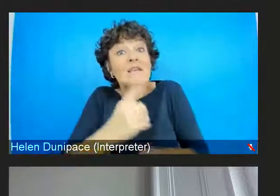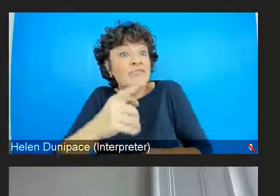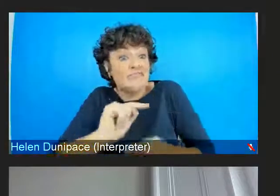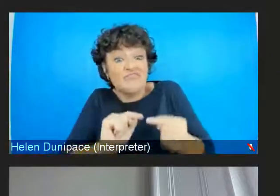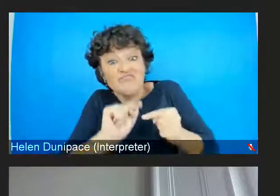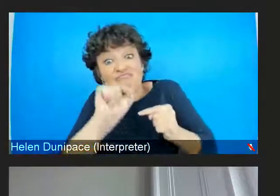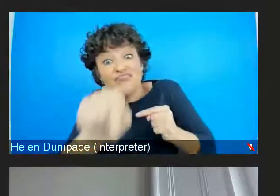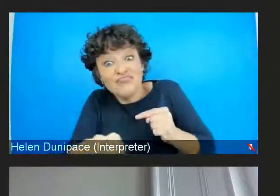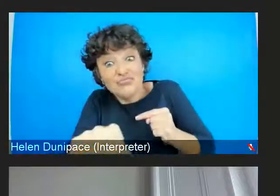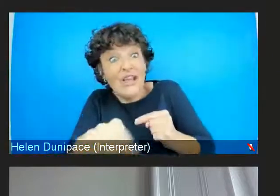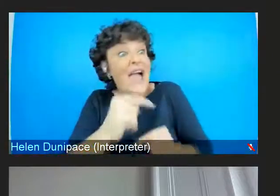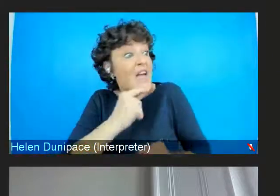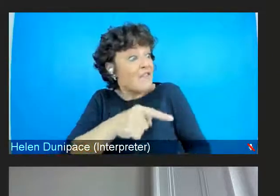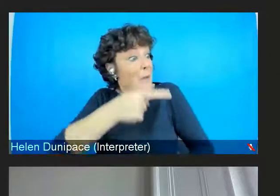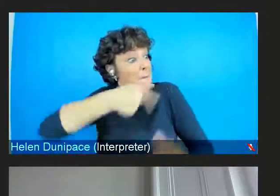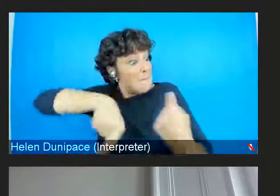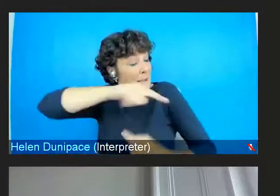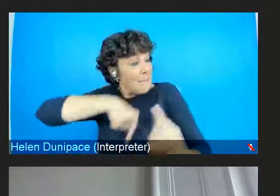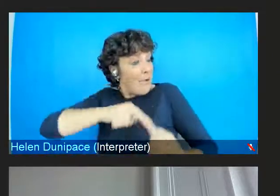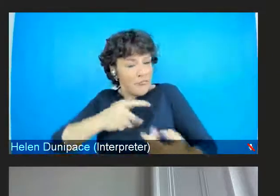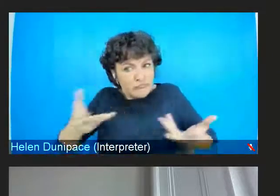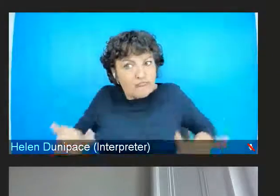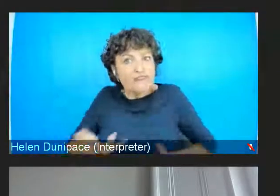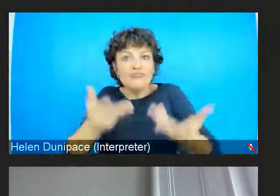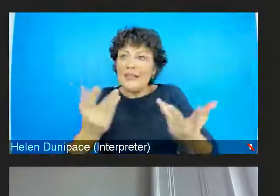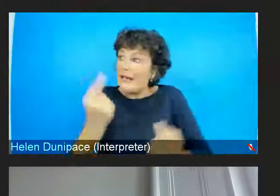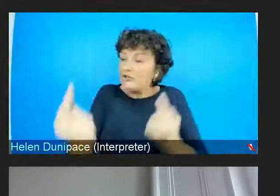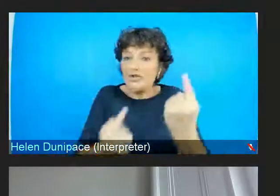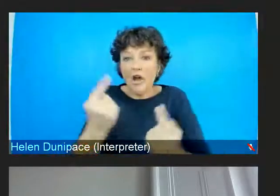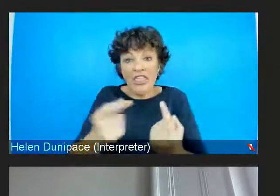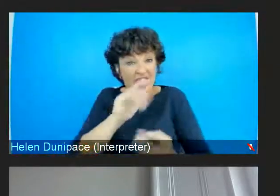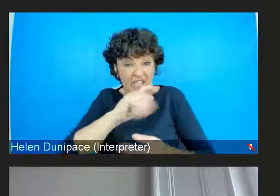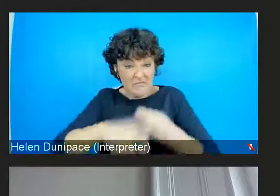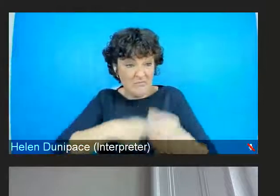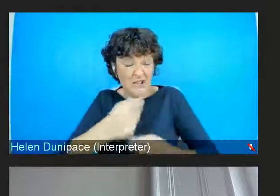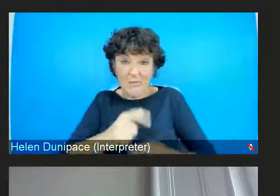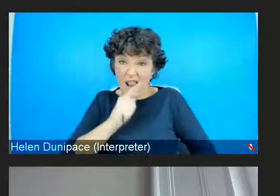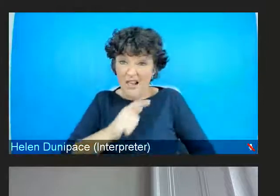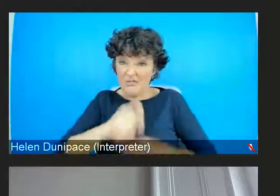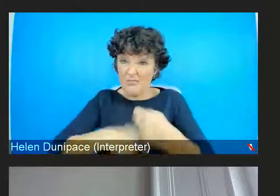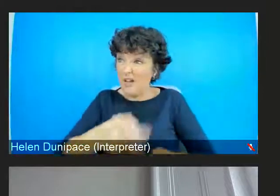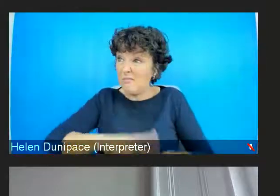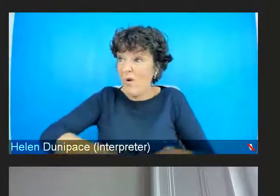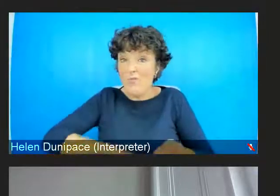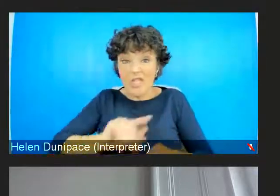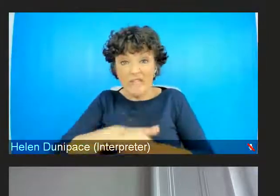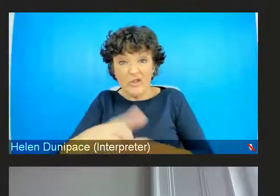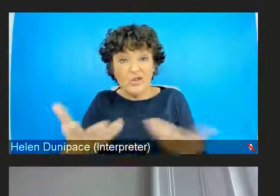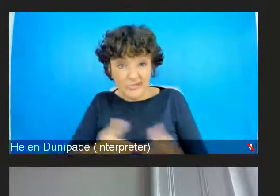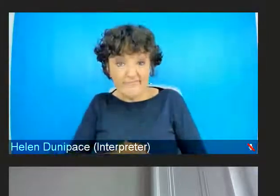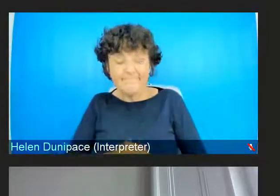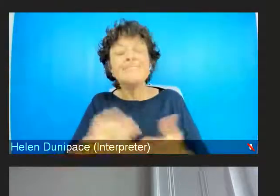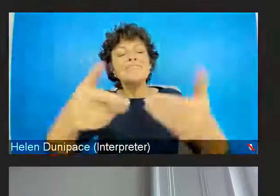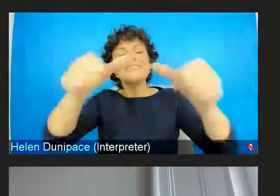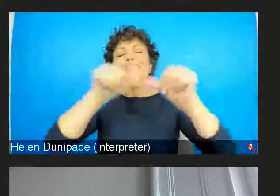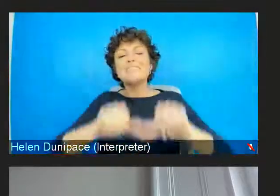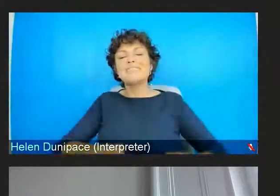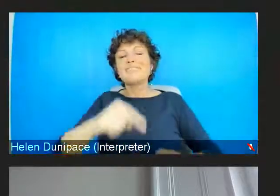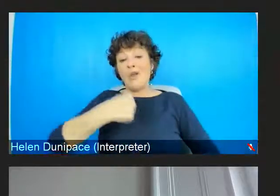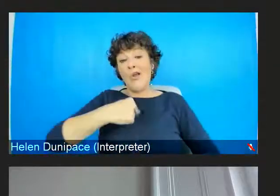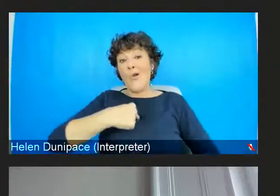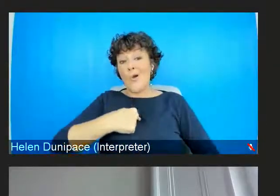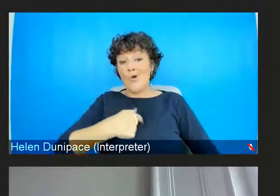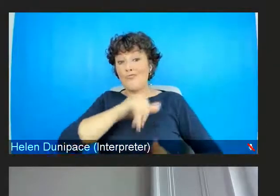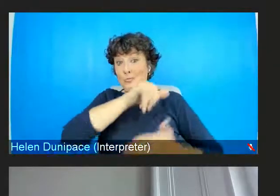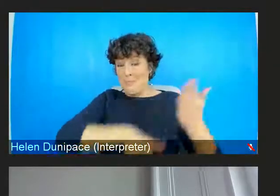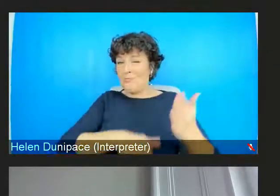top-down, I think is important. But on the broader point, on the Just Transition Commission report, we placed a huge amount of